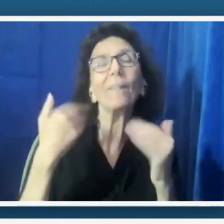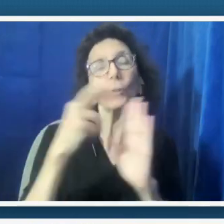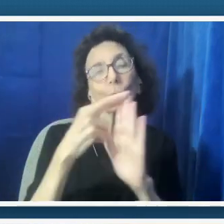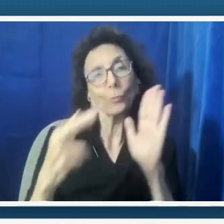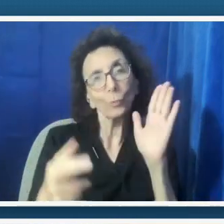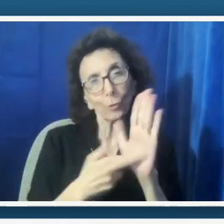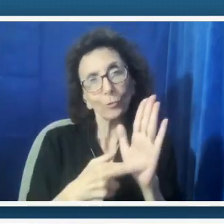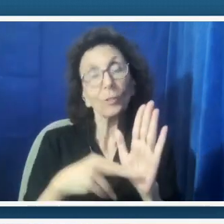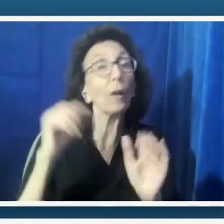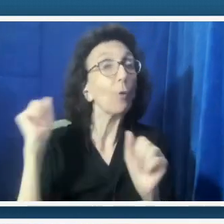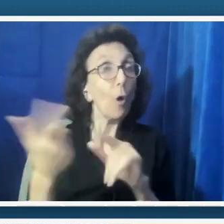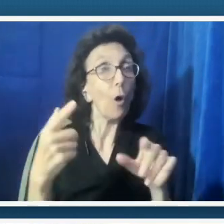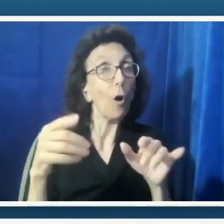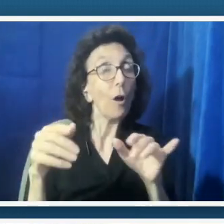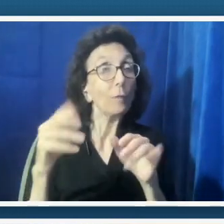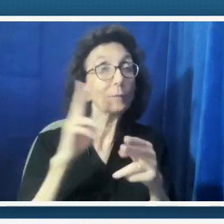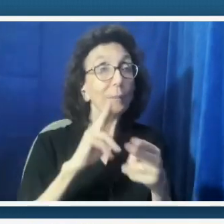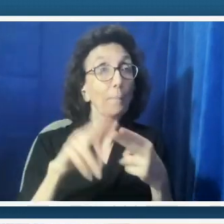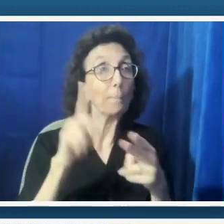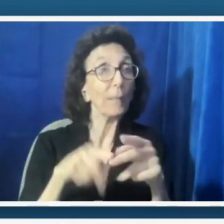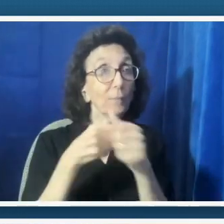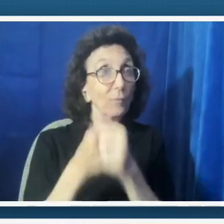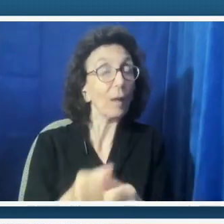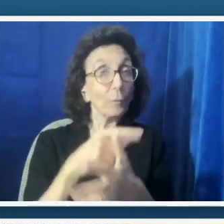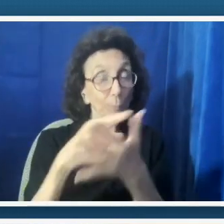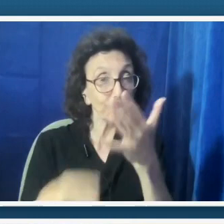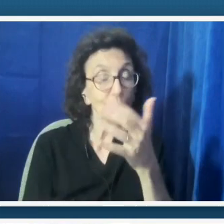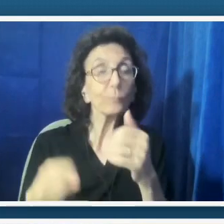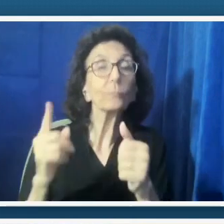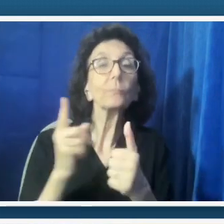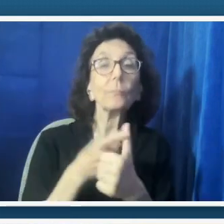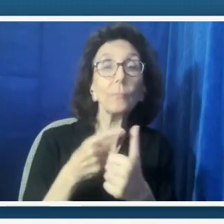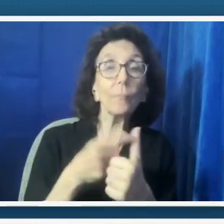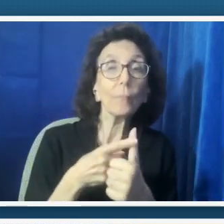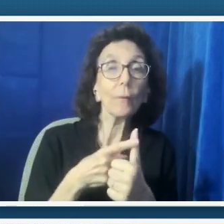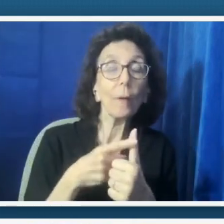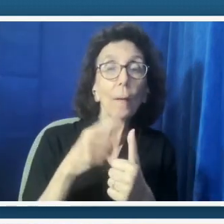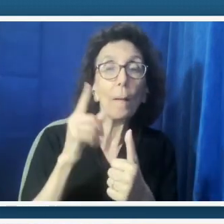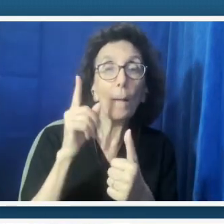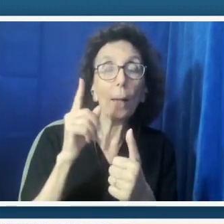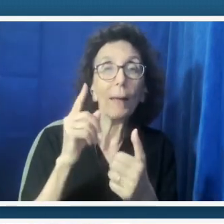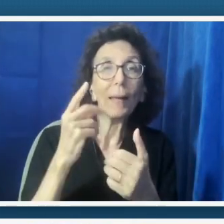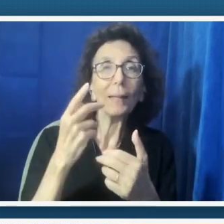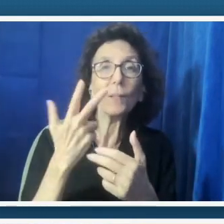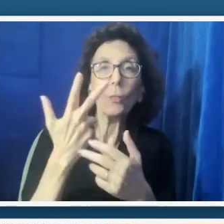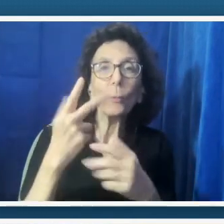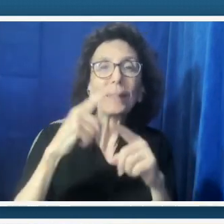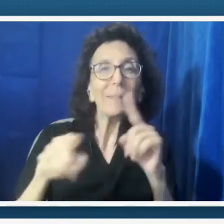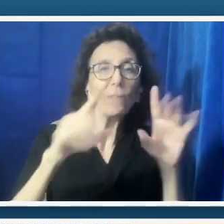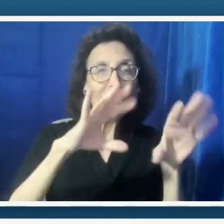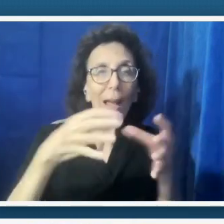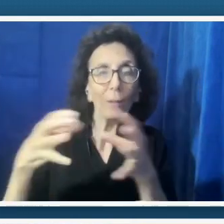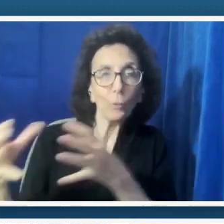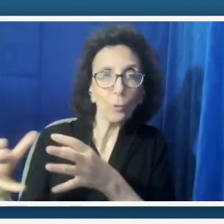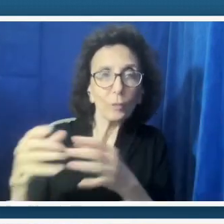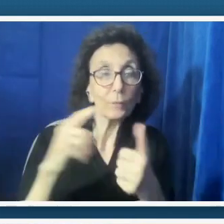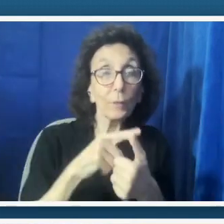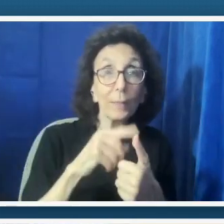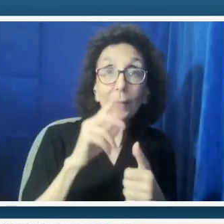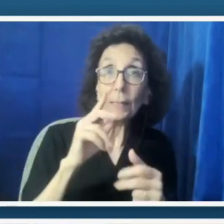must adhere to. So first, every stamp must fit into one of three overarching categories: